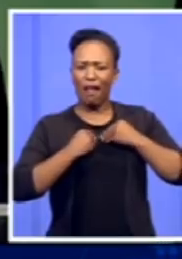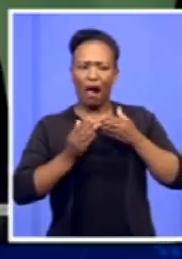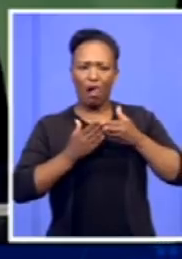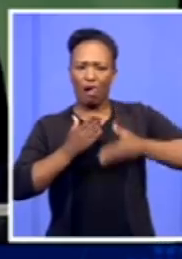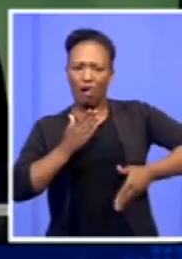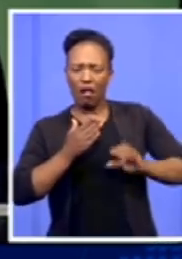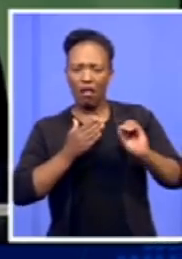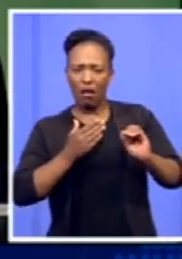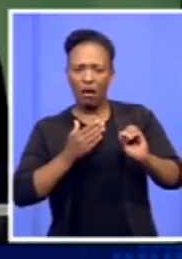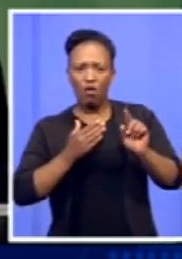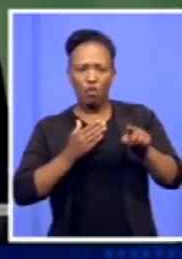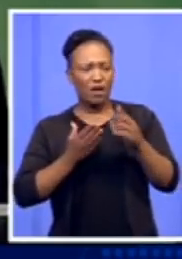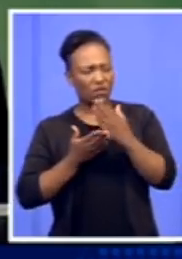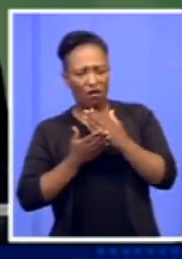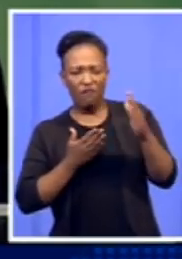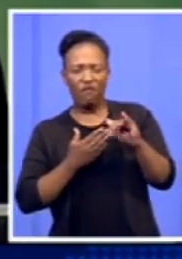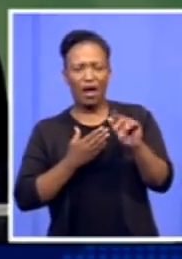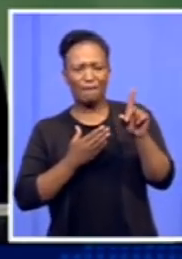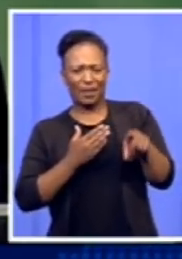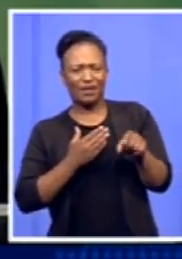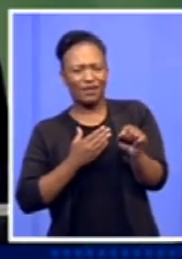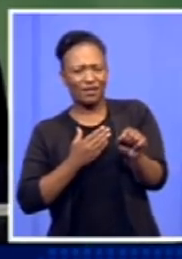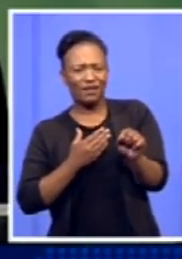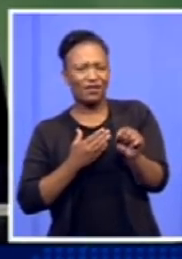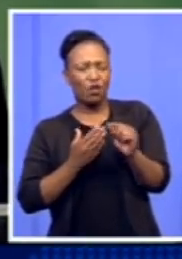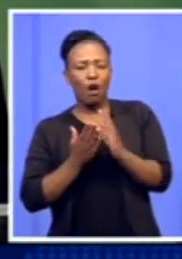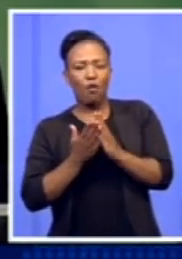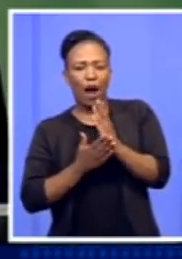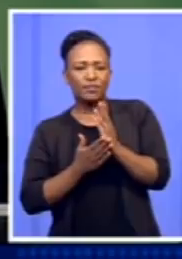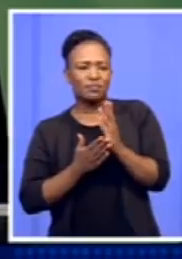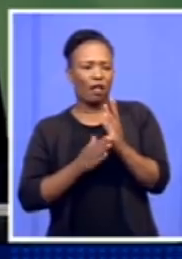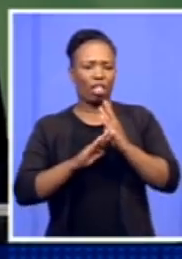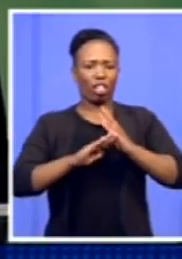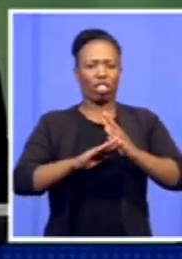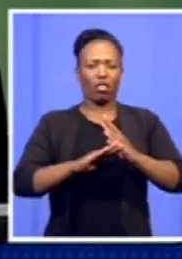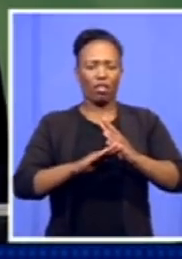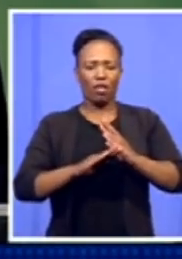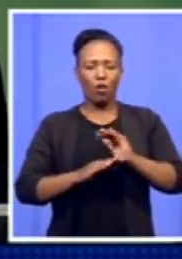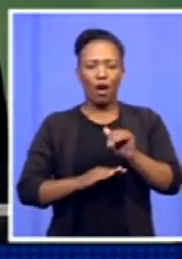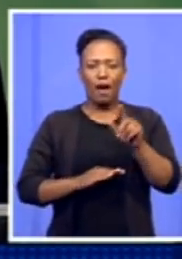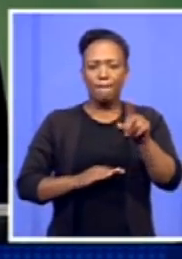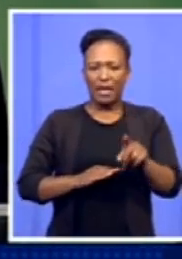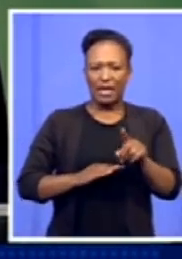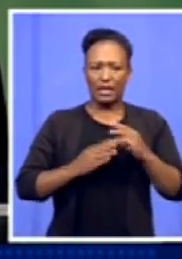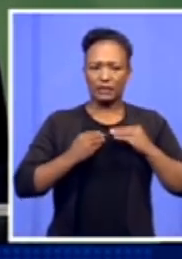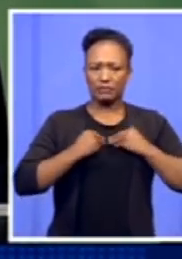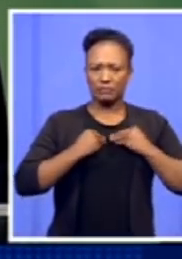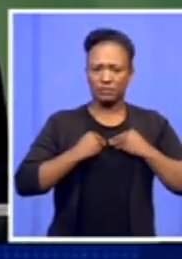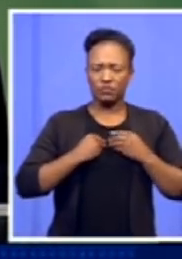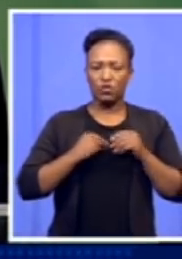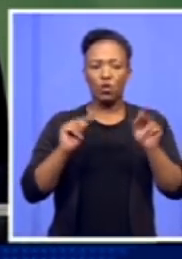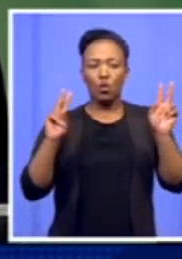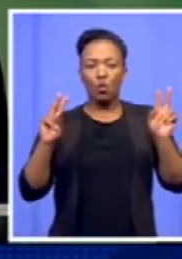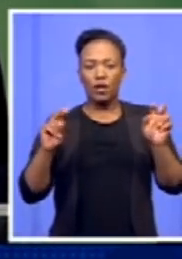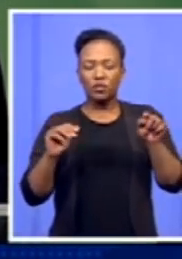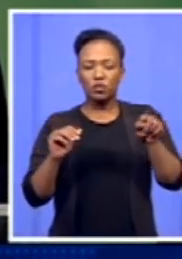these challenges, because intellectual property, when it comes to issues that are relevant to the whole of humanity,